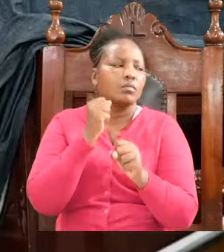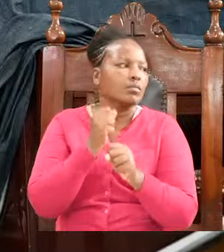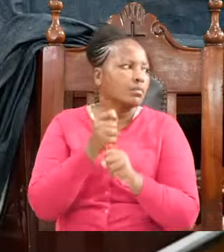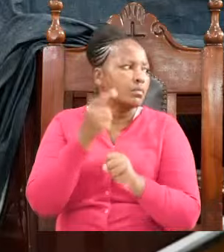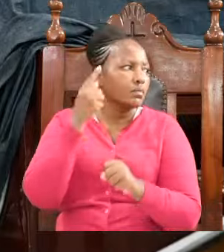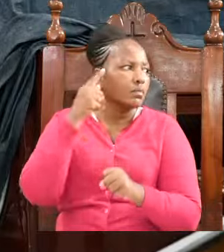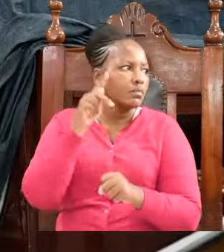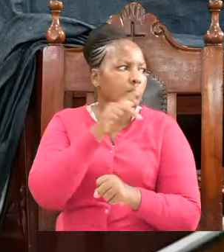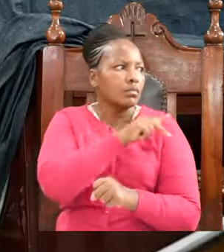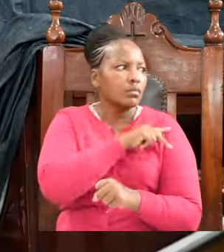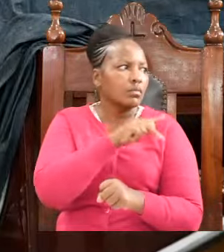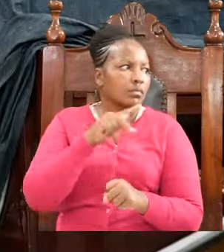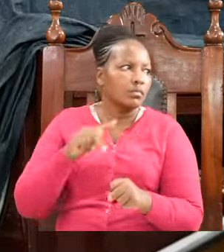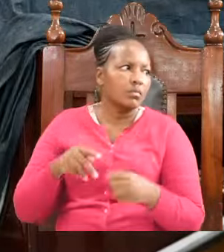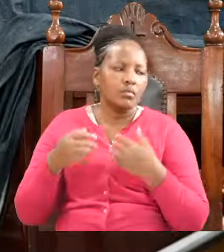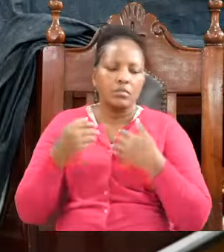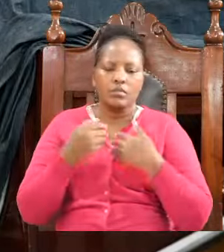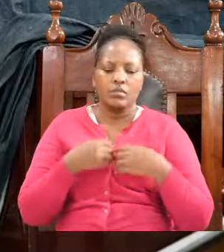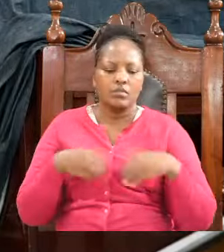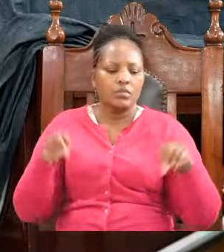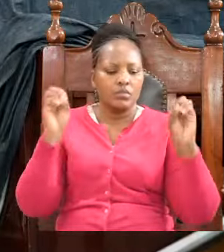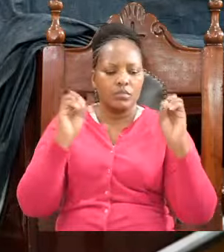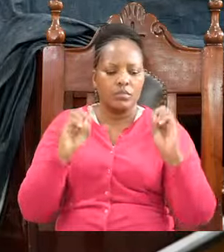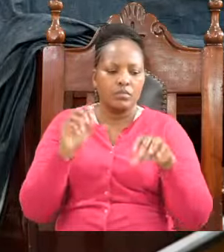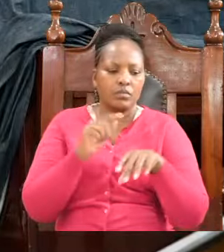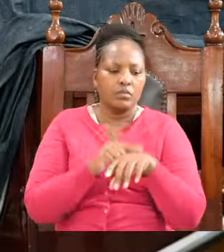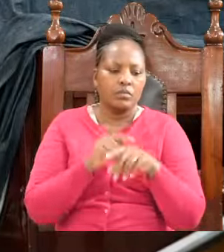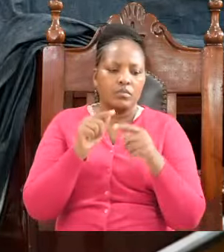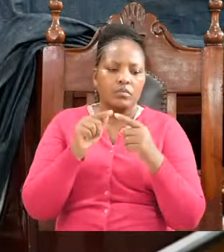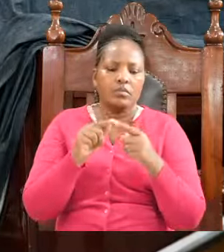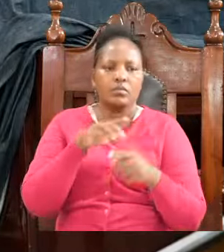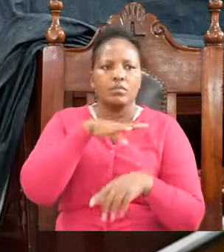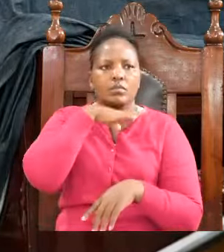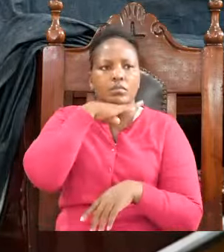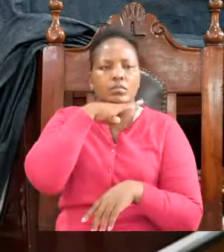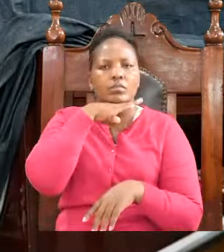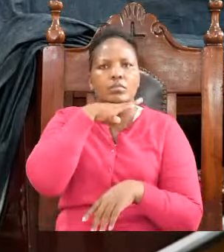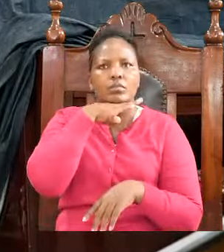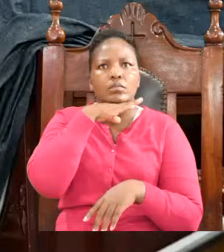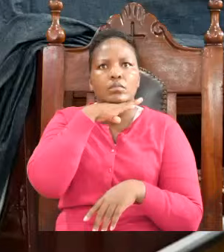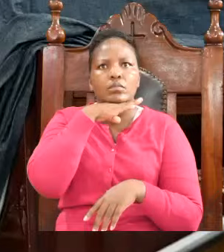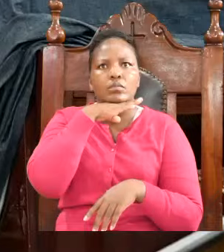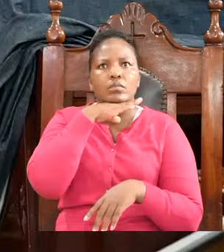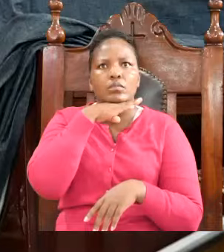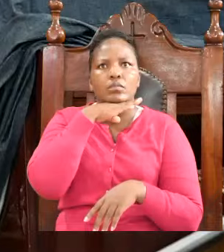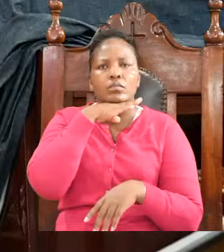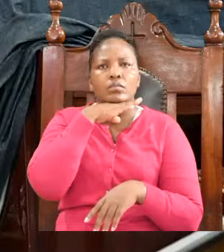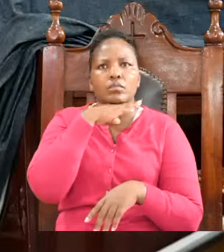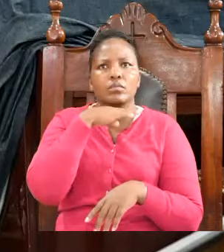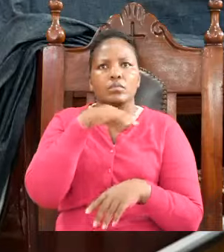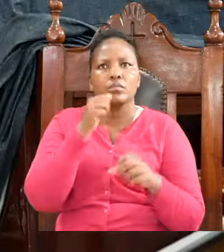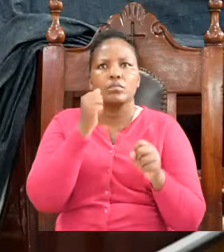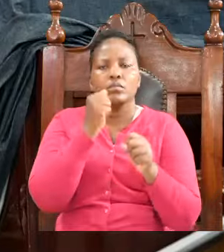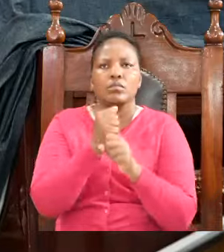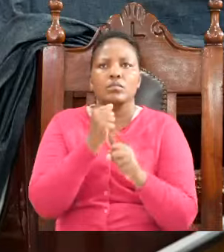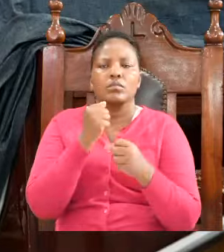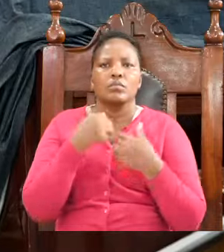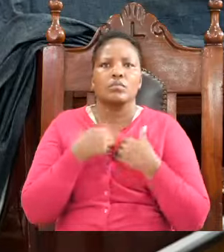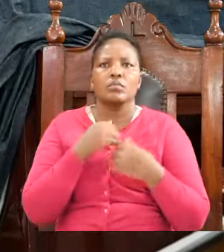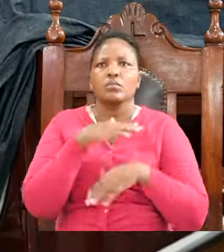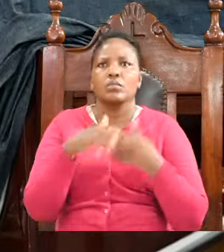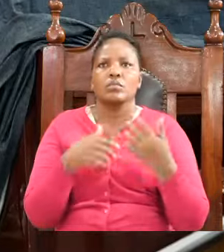I'm working for the kingdom. And God time to die. Cause it takes all of